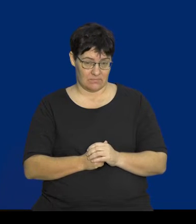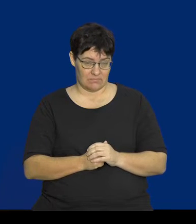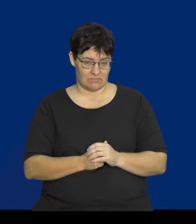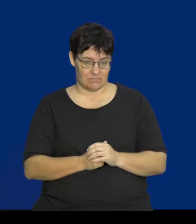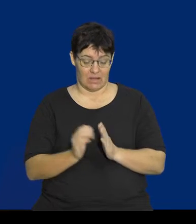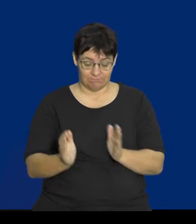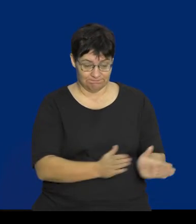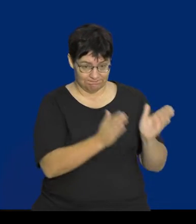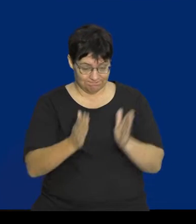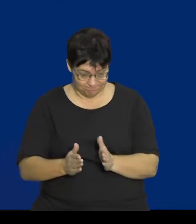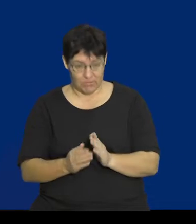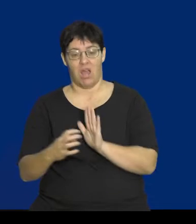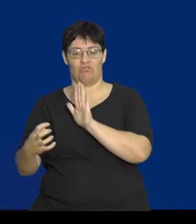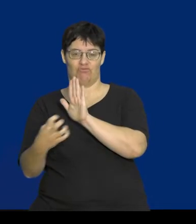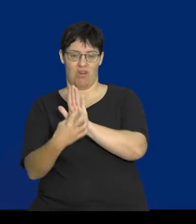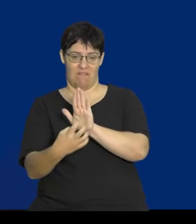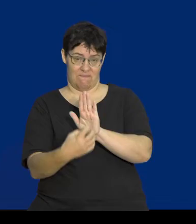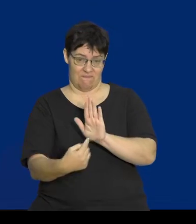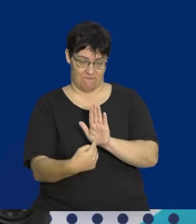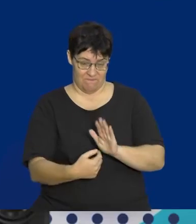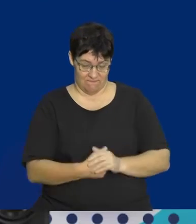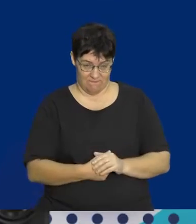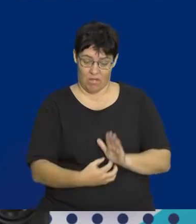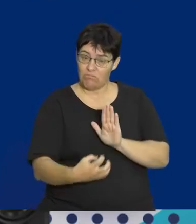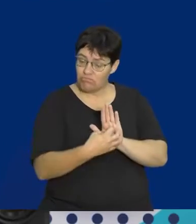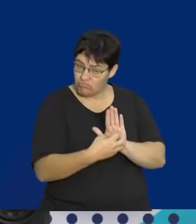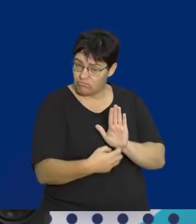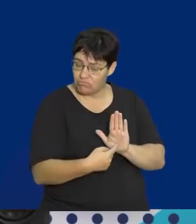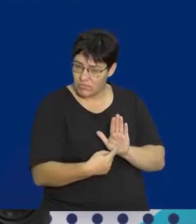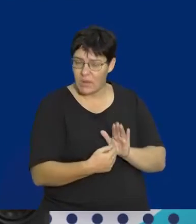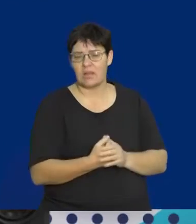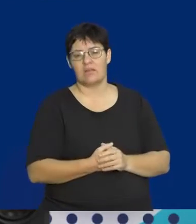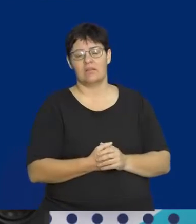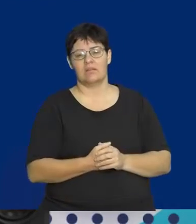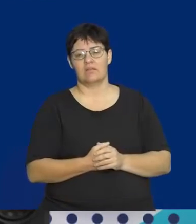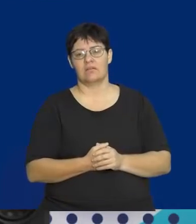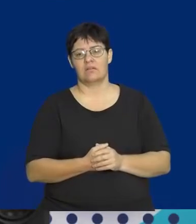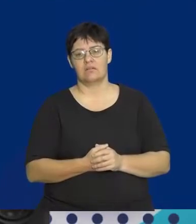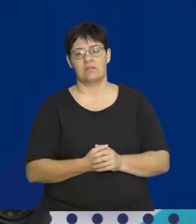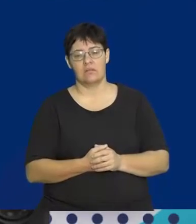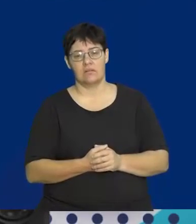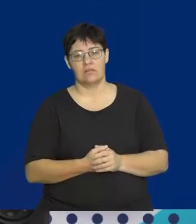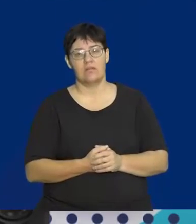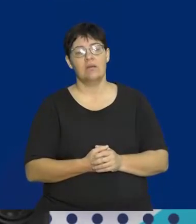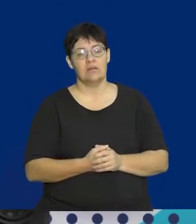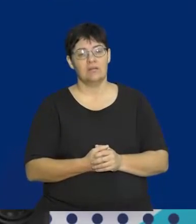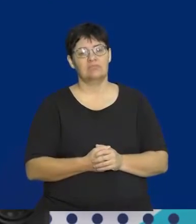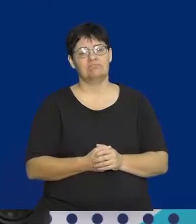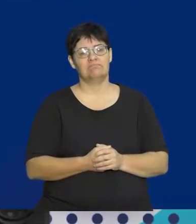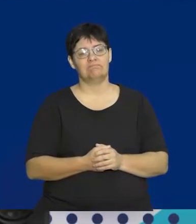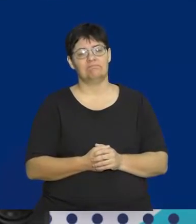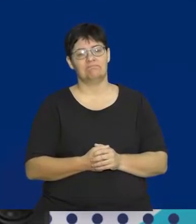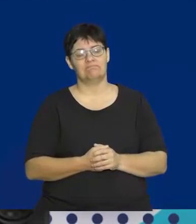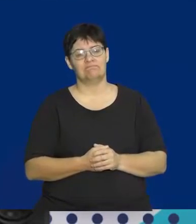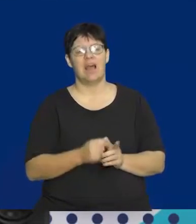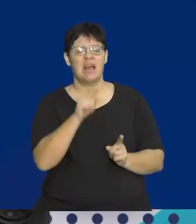We then get to our graphs. And graphs become one of those sections where you get asked it a lot in different